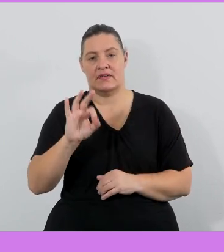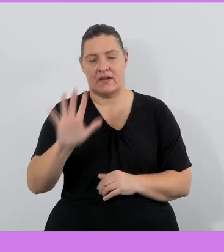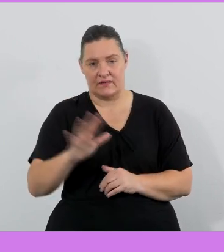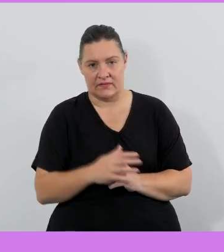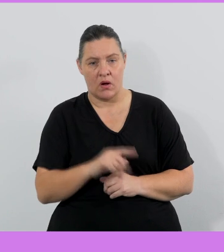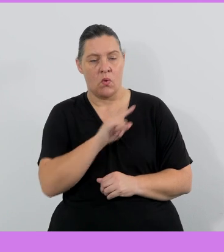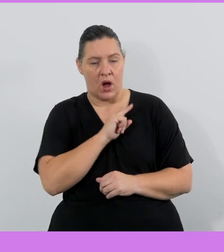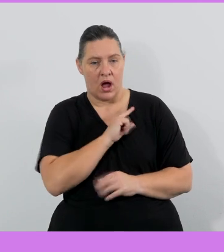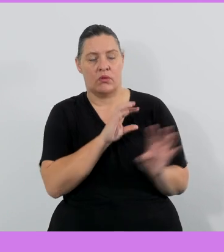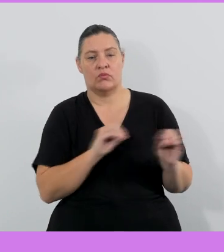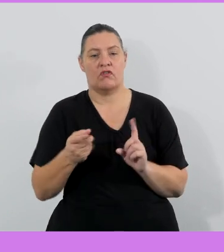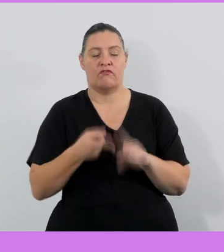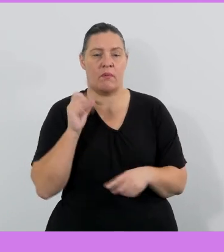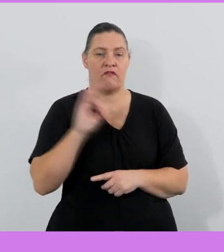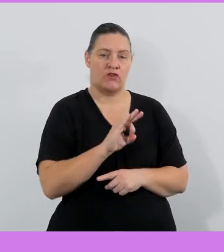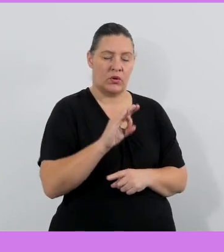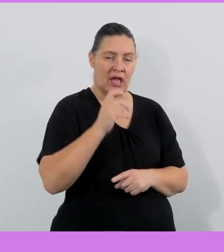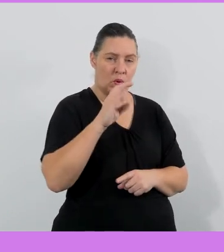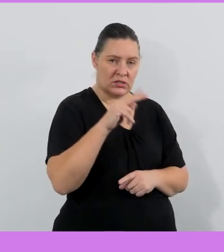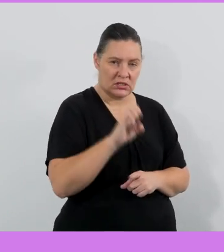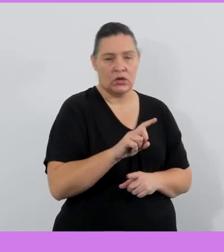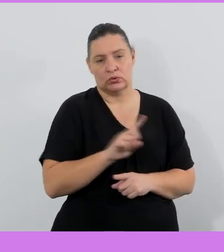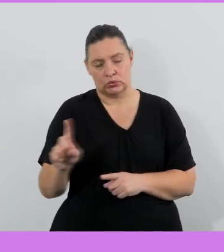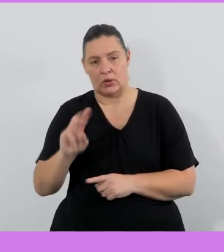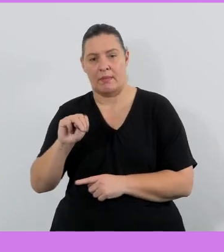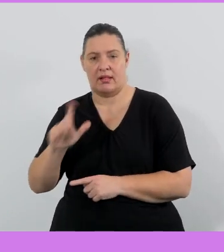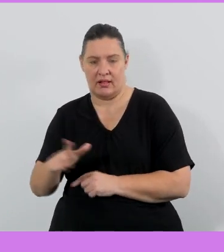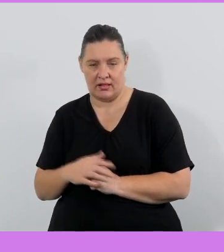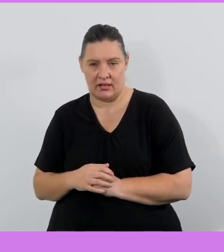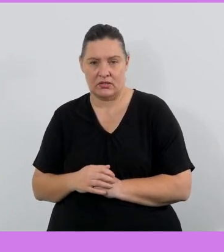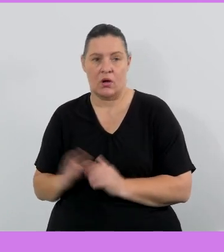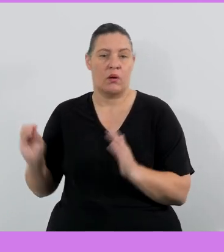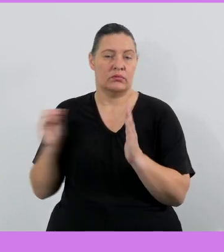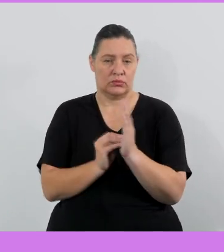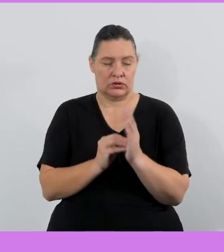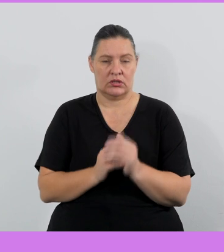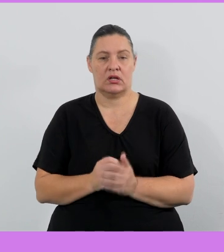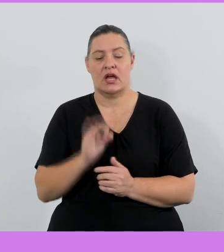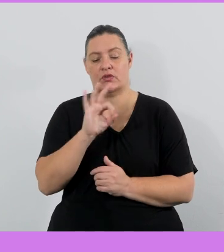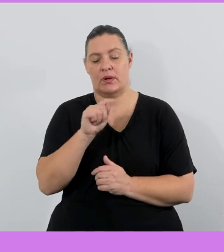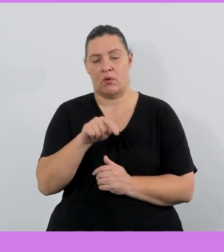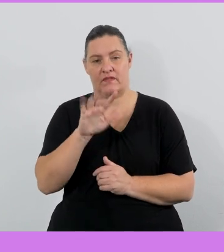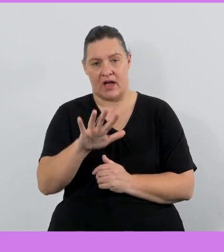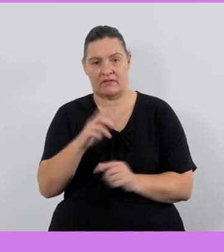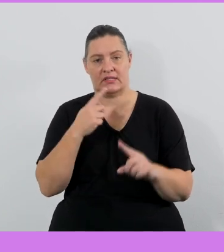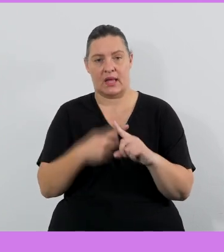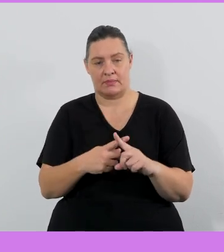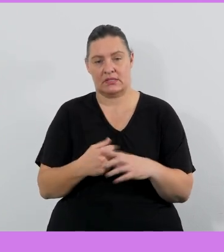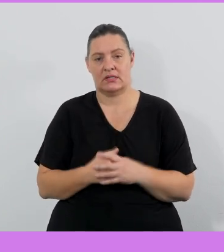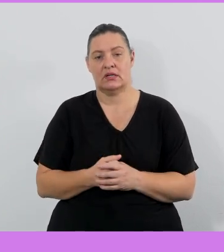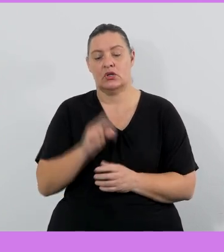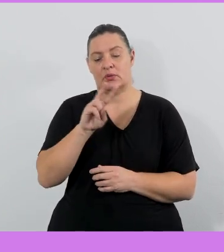29.5735, because I want to move now from fluid ounce to milliliters. So when I type that in, 3.5 multiplied